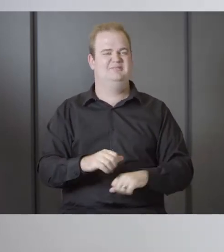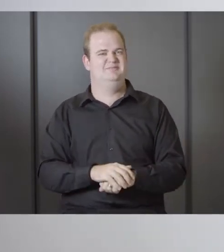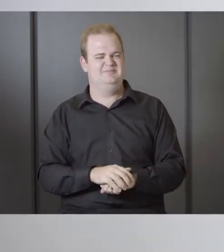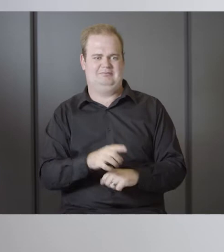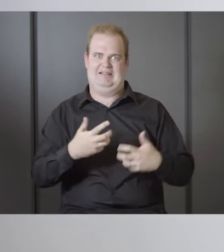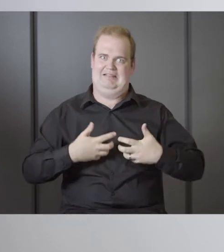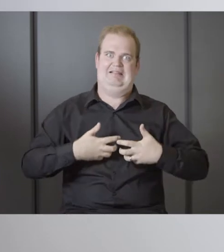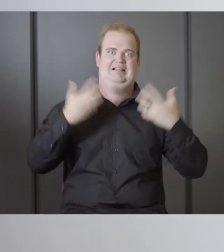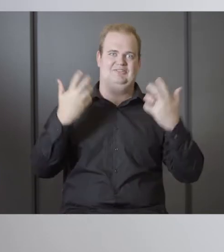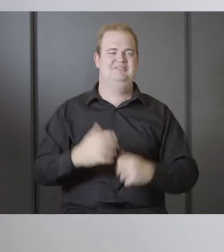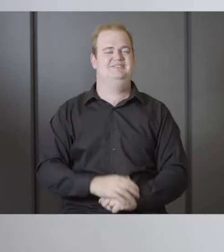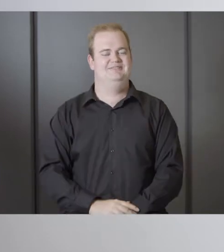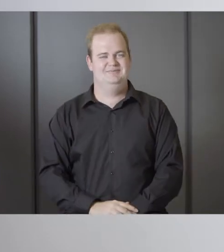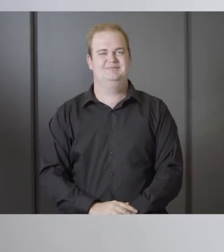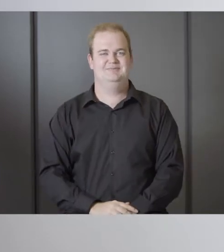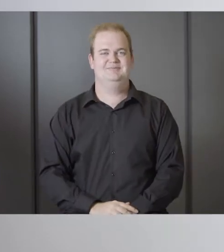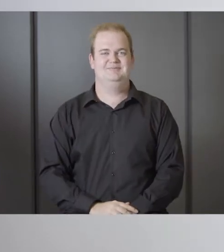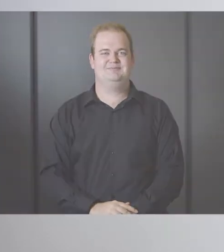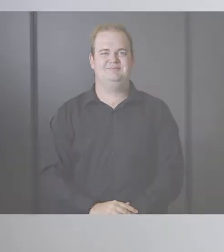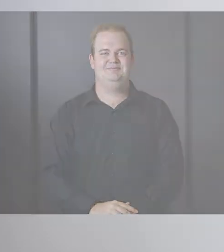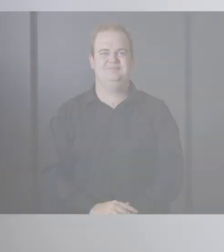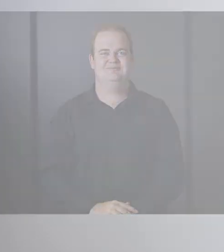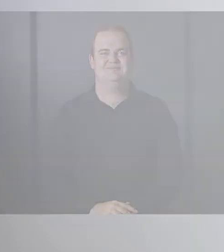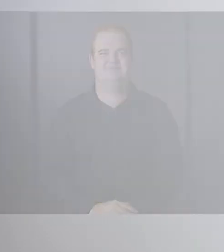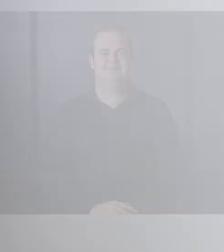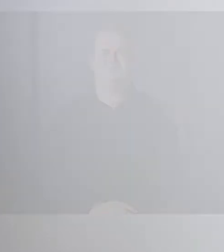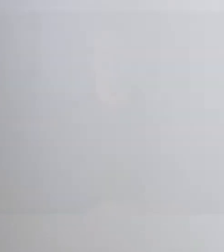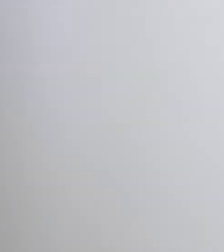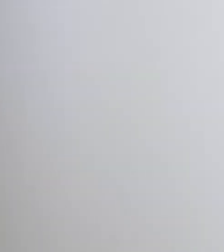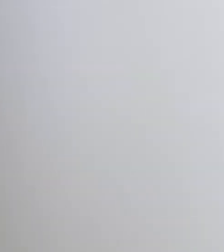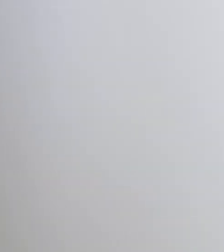getting angry and pushing the pram that way.